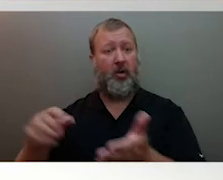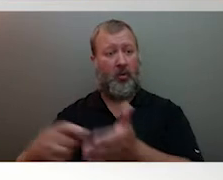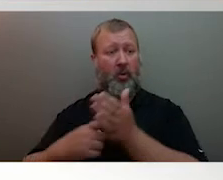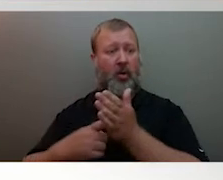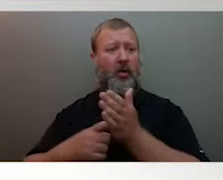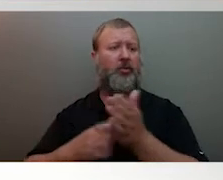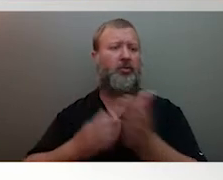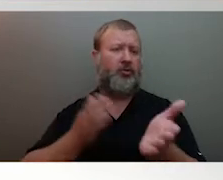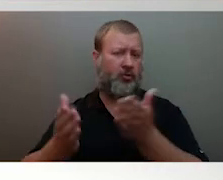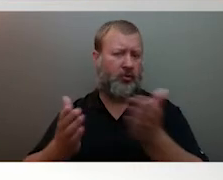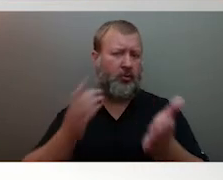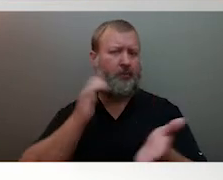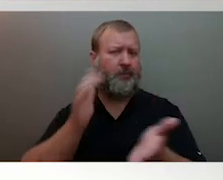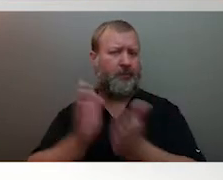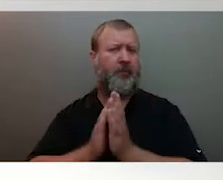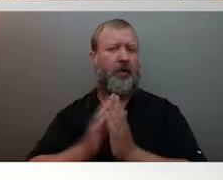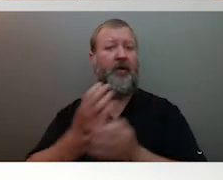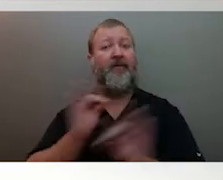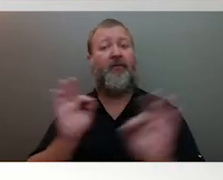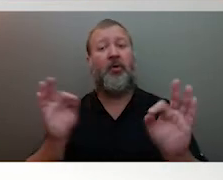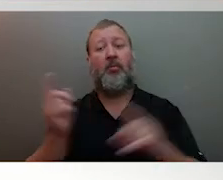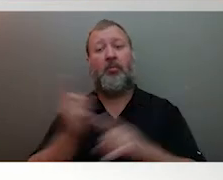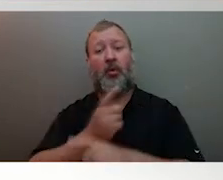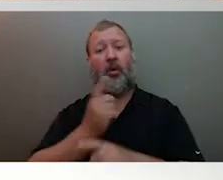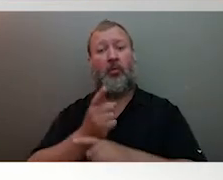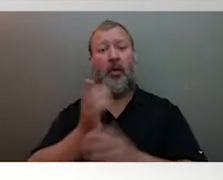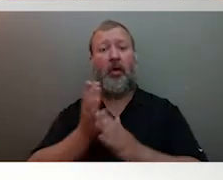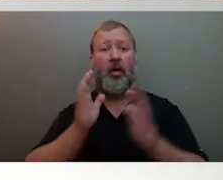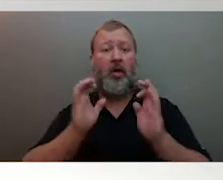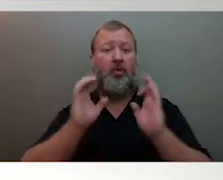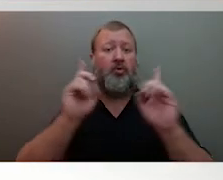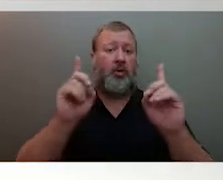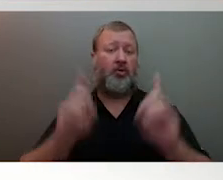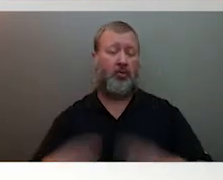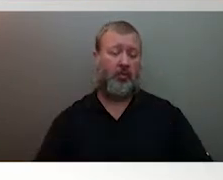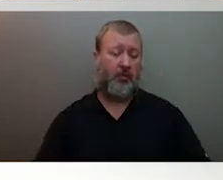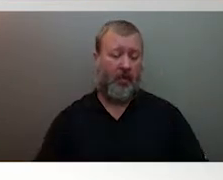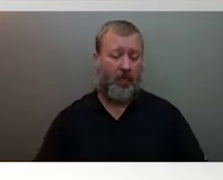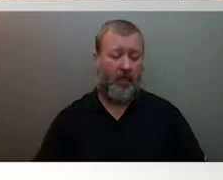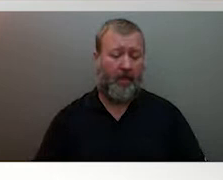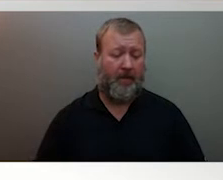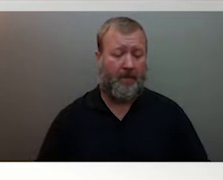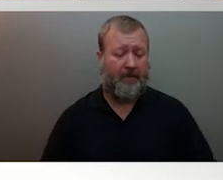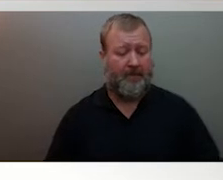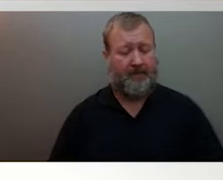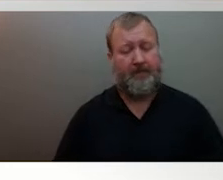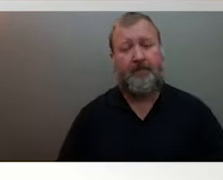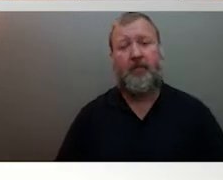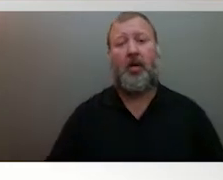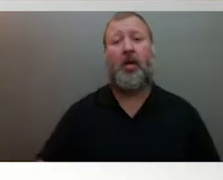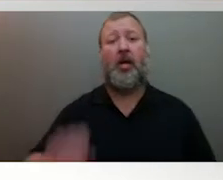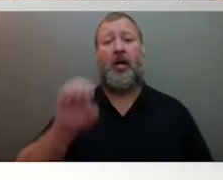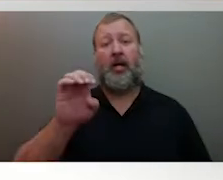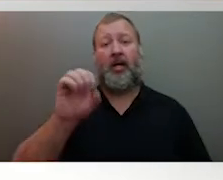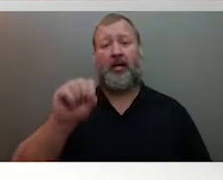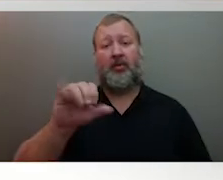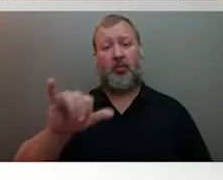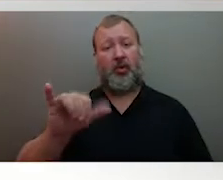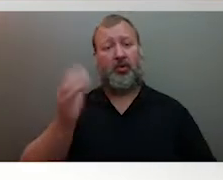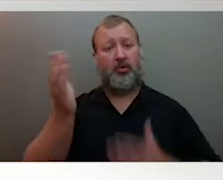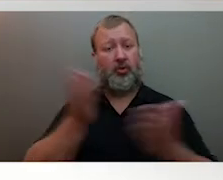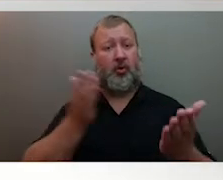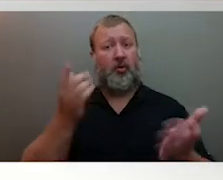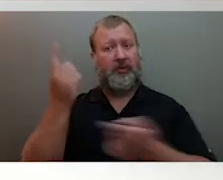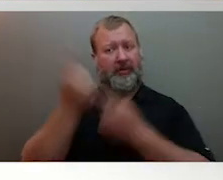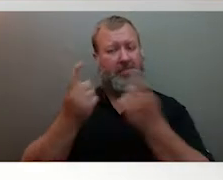such services to receive a free and appropriate public education. ESY services must be considered by the